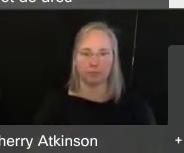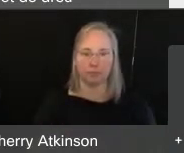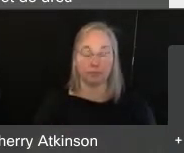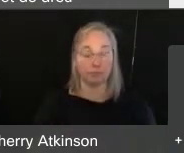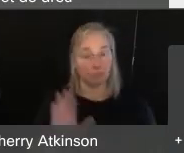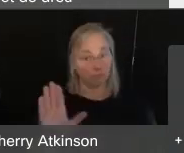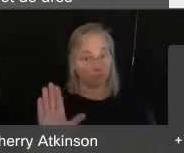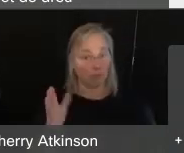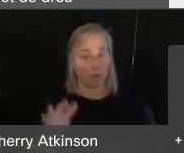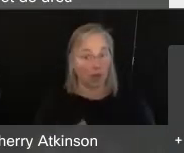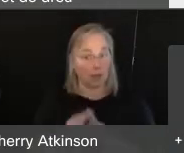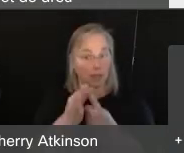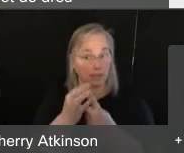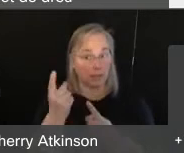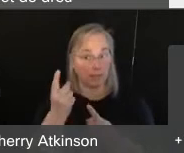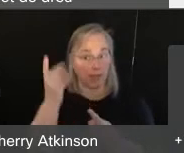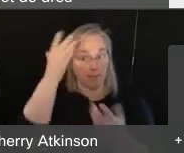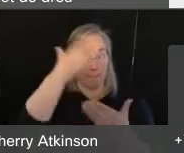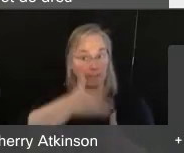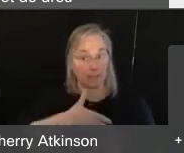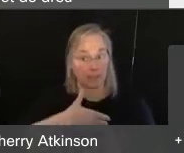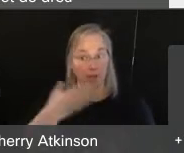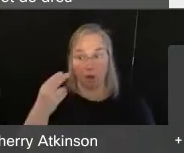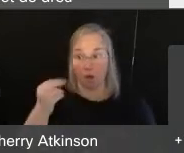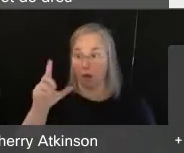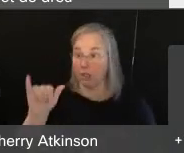Unless there's something I'm missing, Holly.